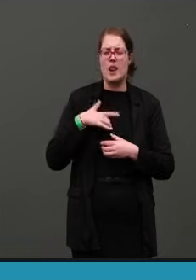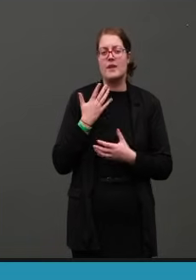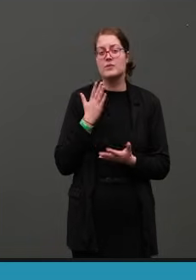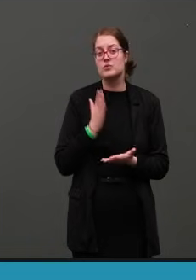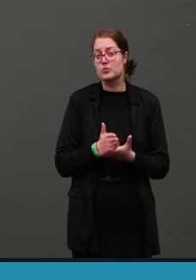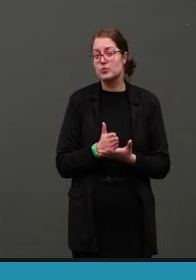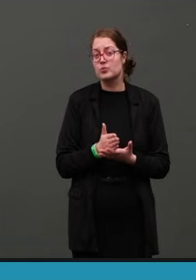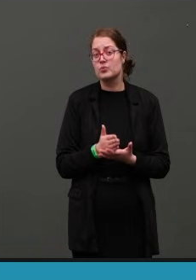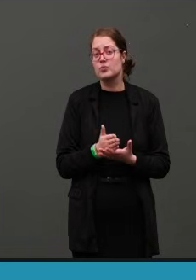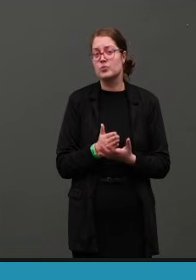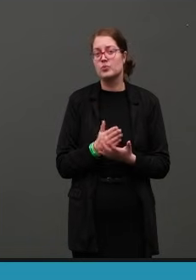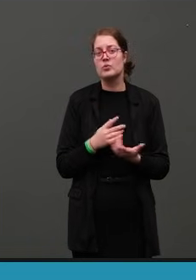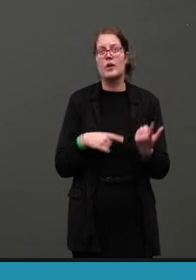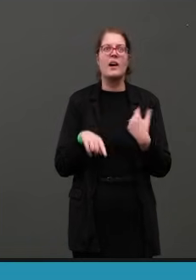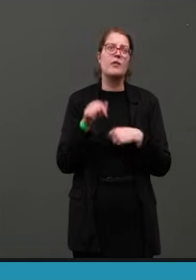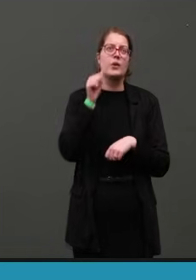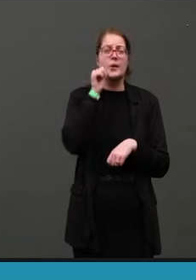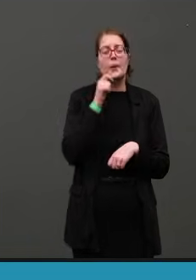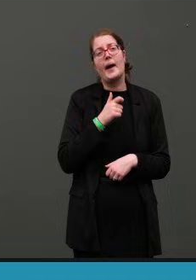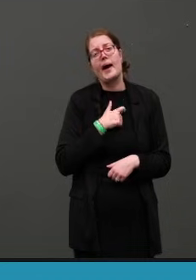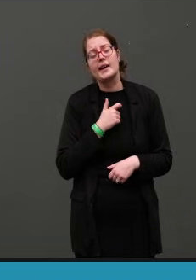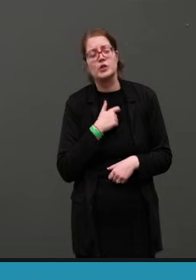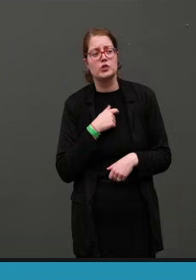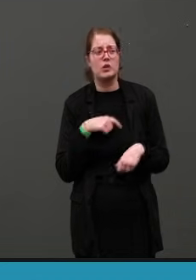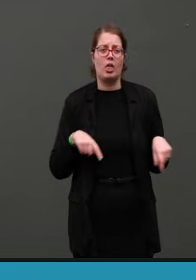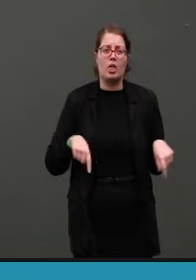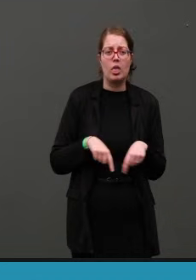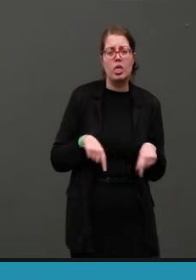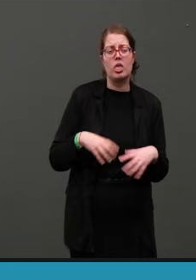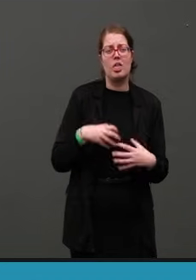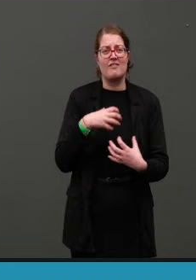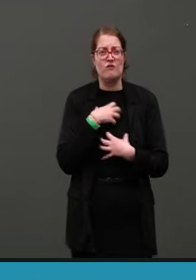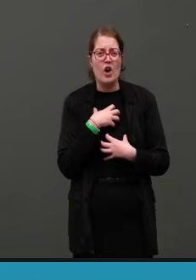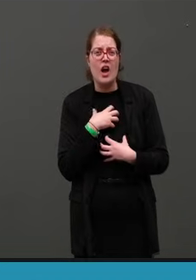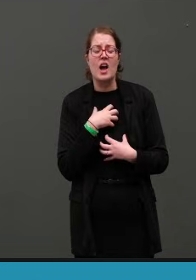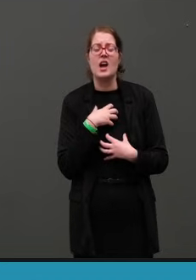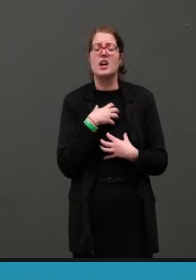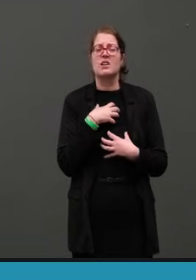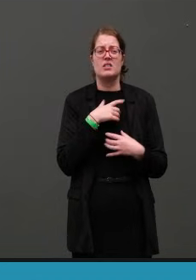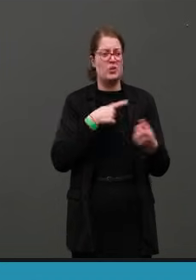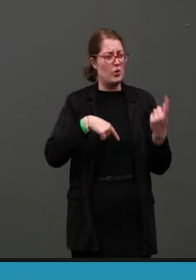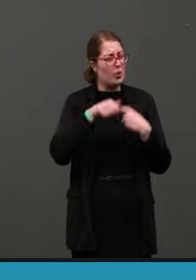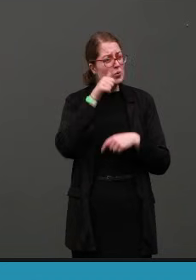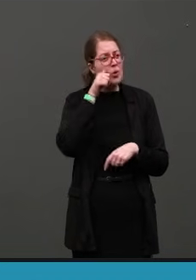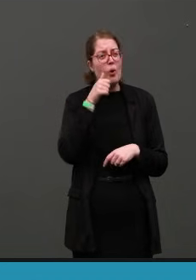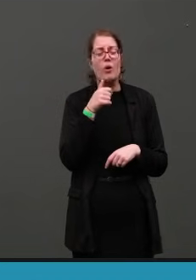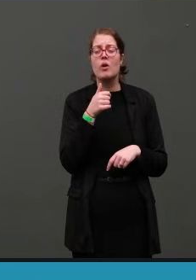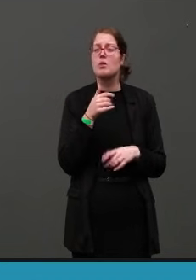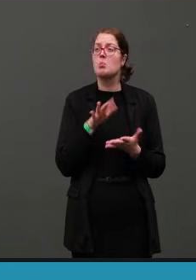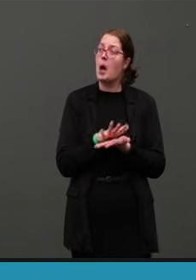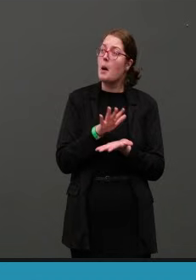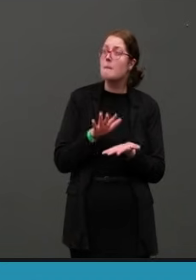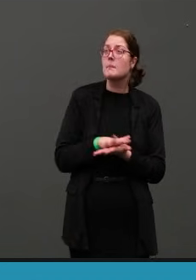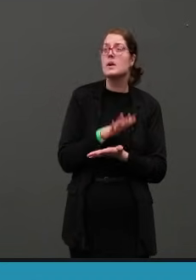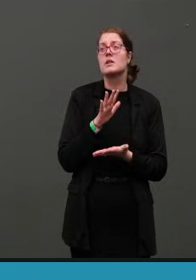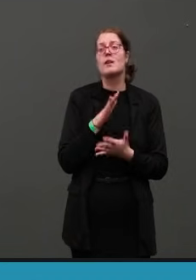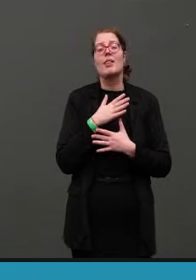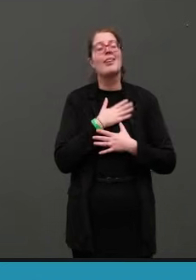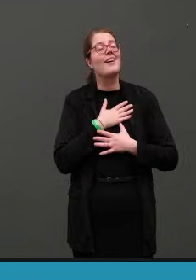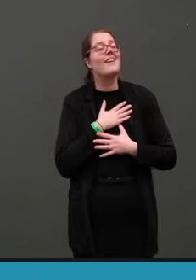feels to be anxious, nervous, afraid. Everyone also knows how it feels to be happy, in love,